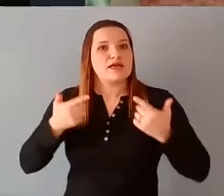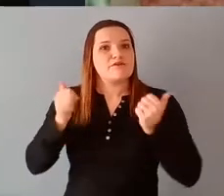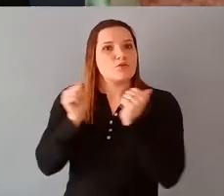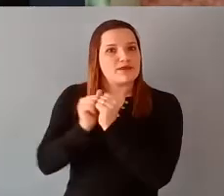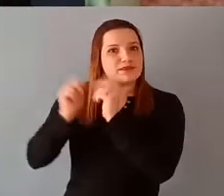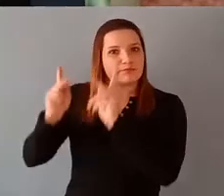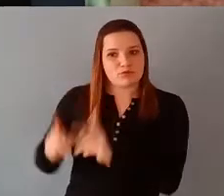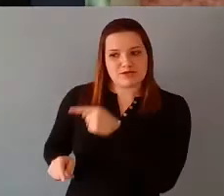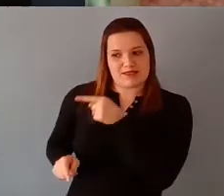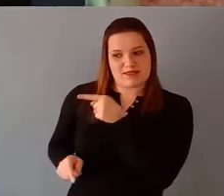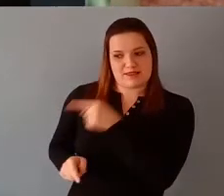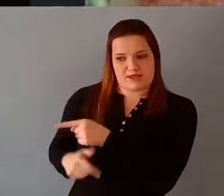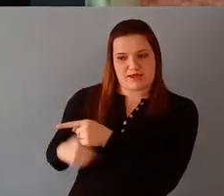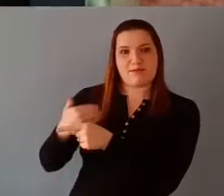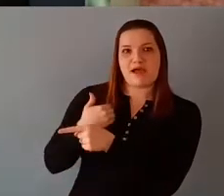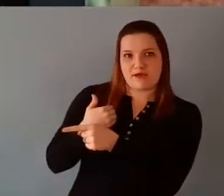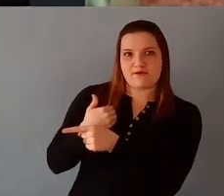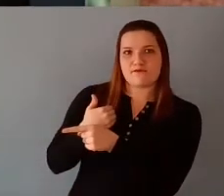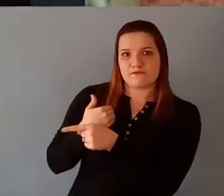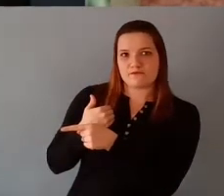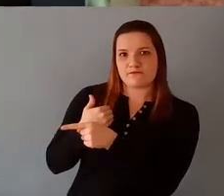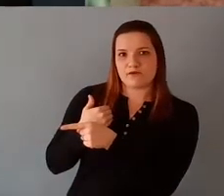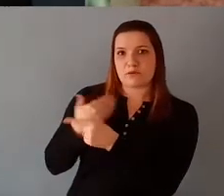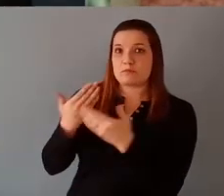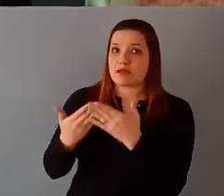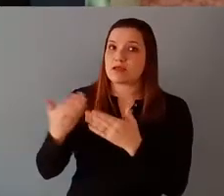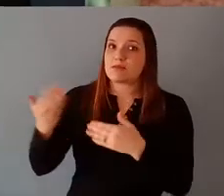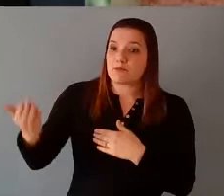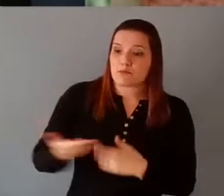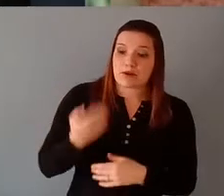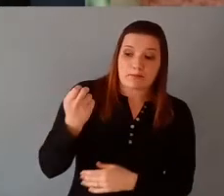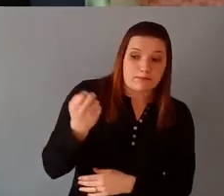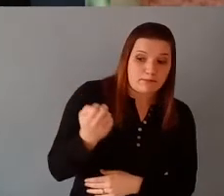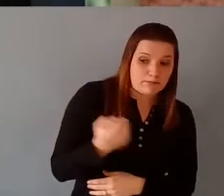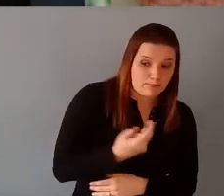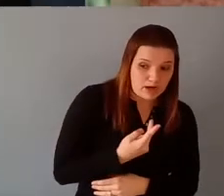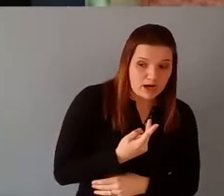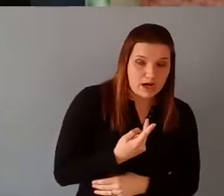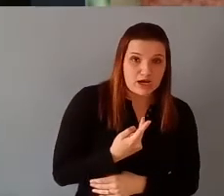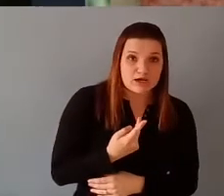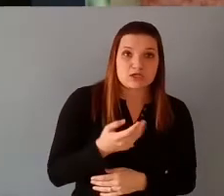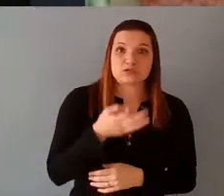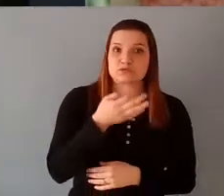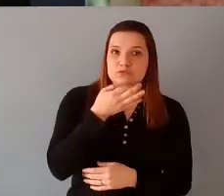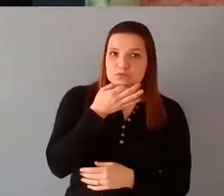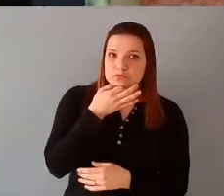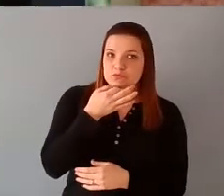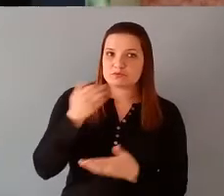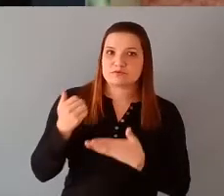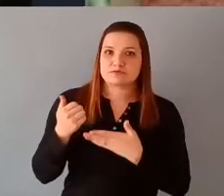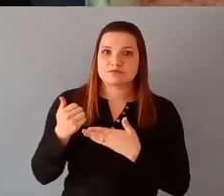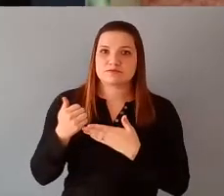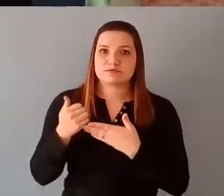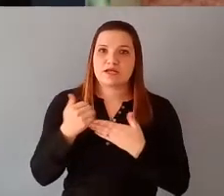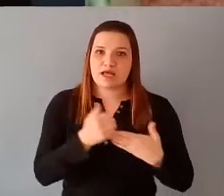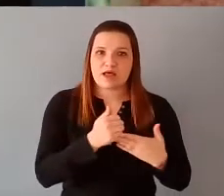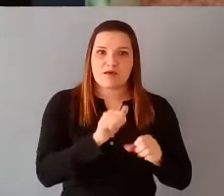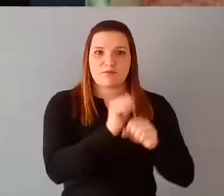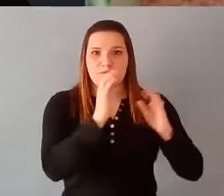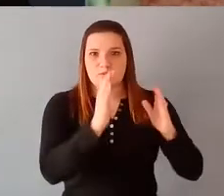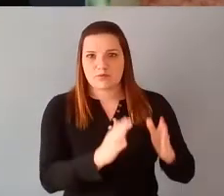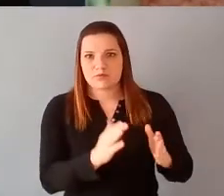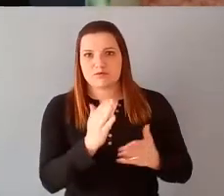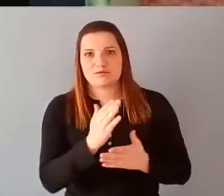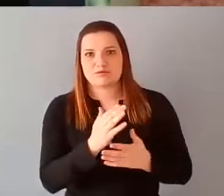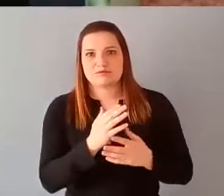that is positive. So we might be able to bring them back sooner to help their colleagues care for all of our